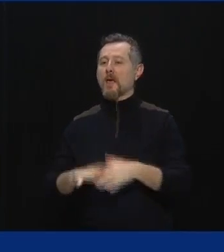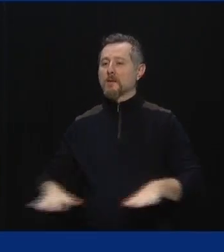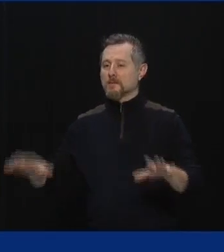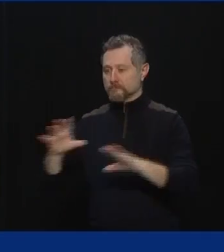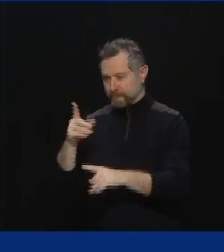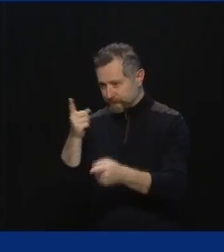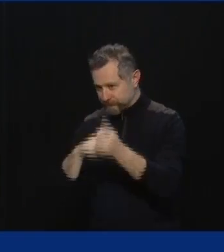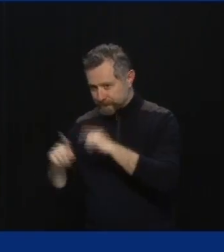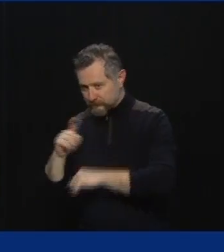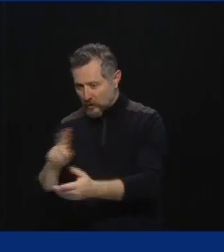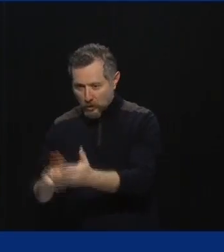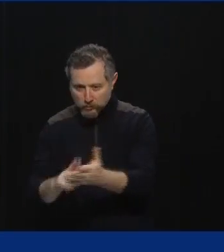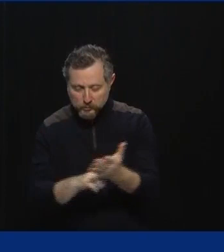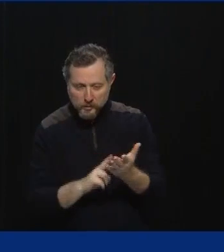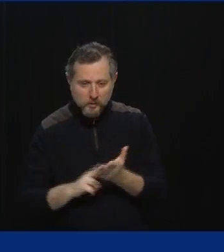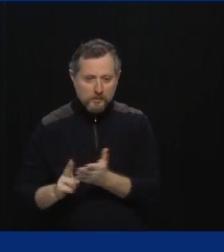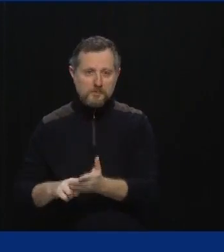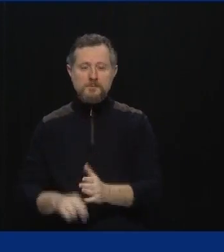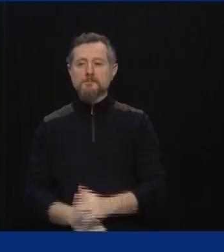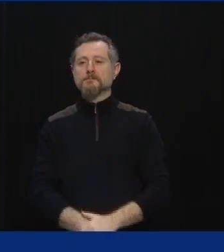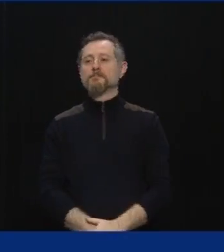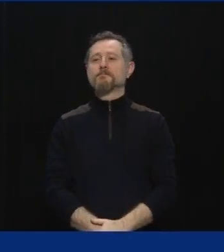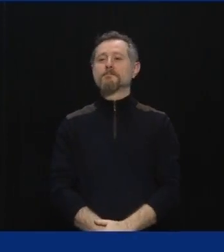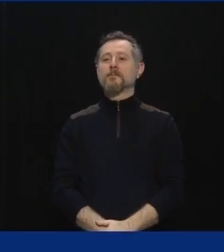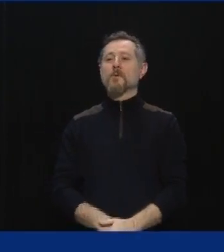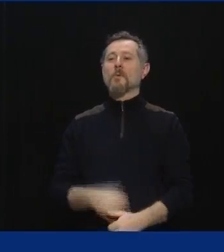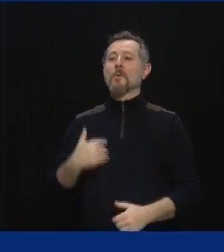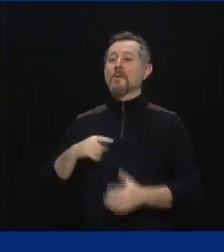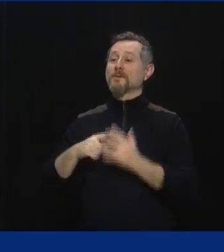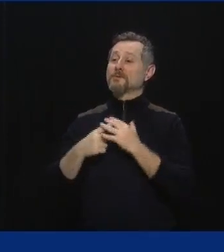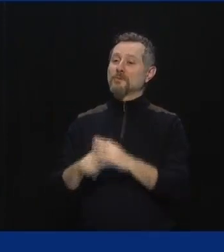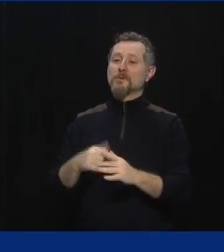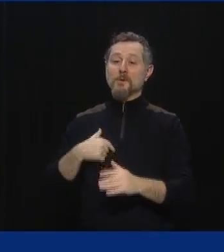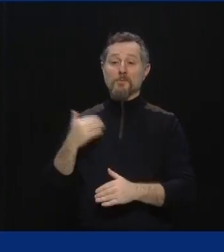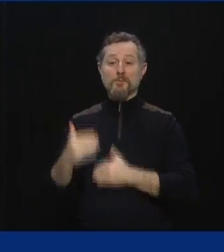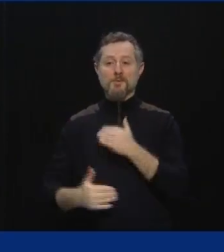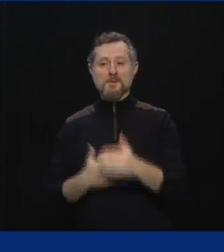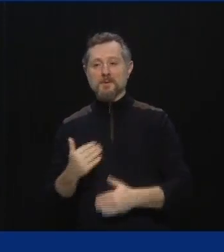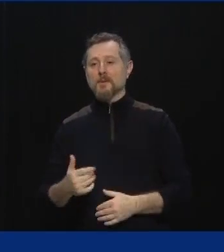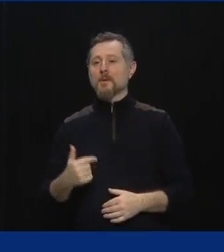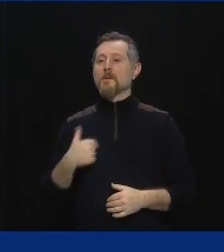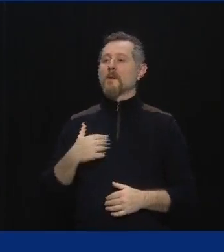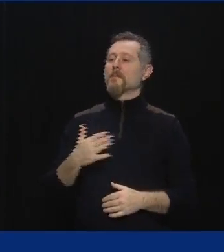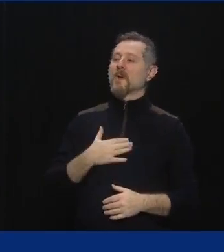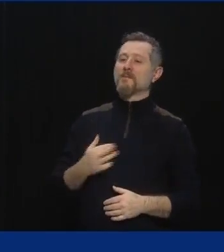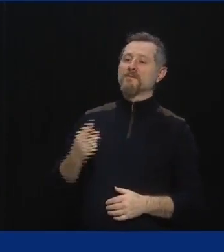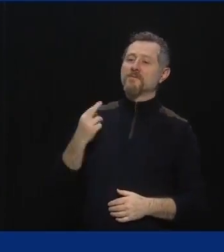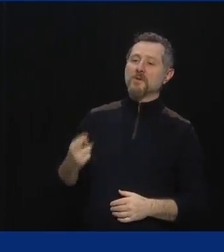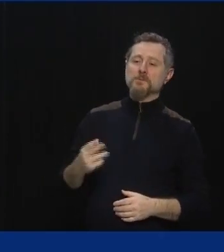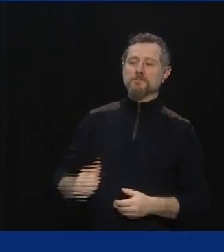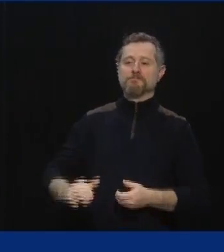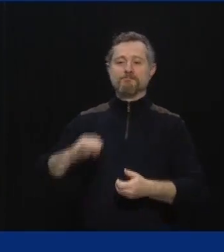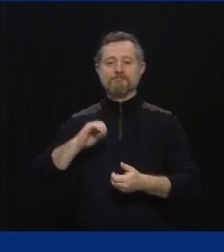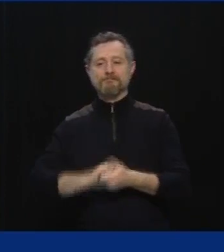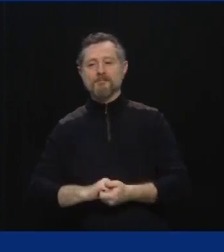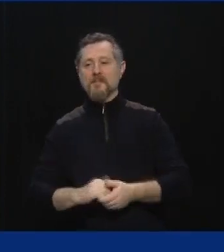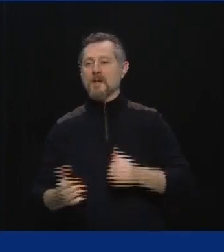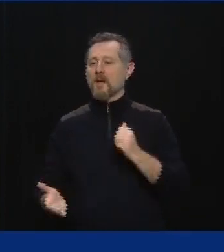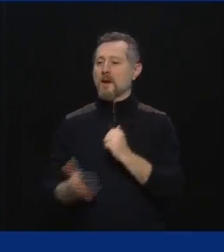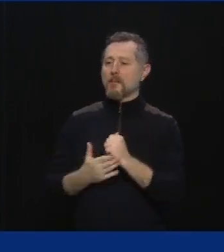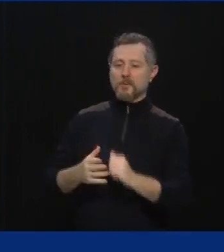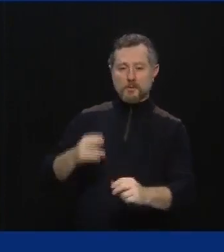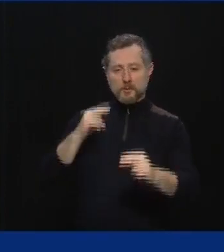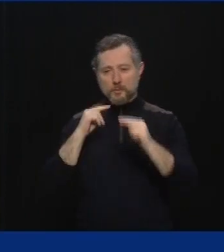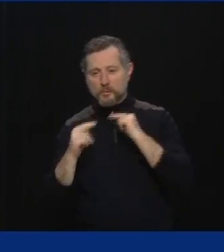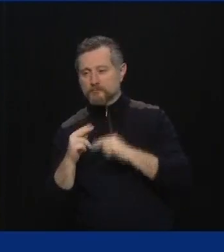done. So when we started this, he was my friend and partner in the city, getting it done, negotiating,